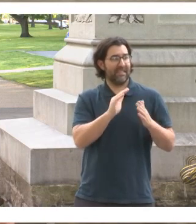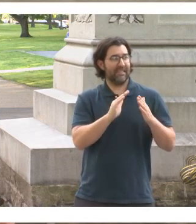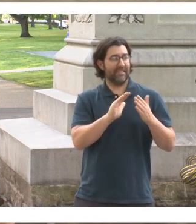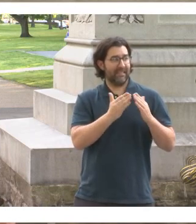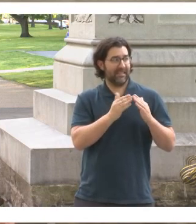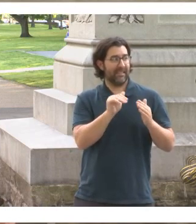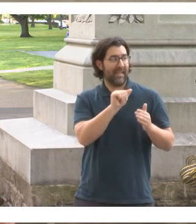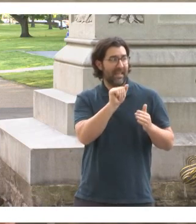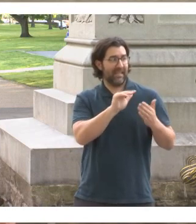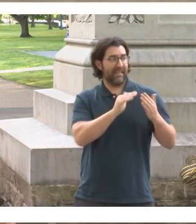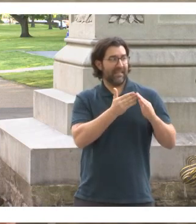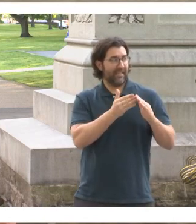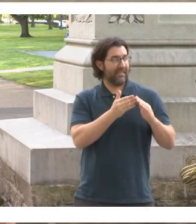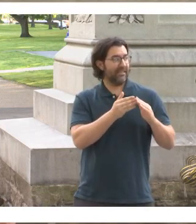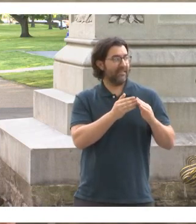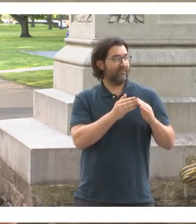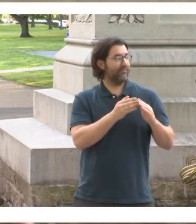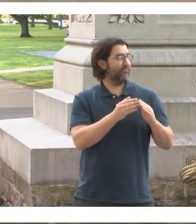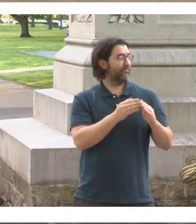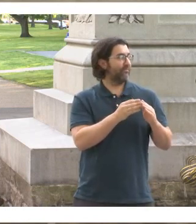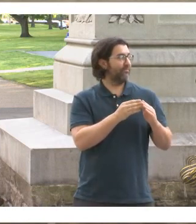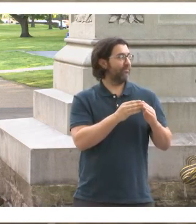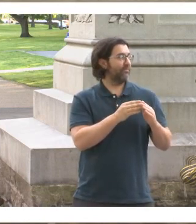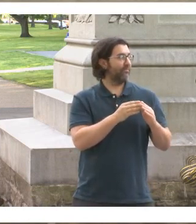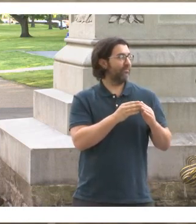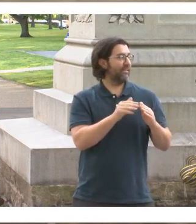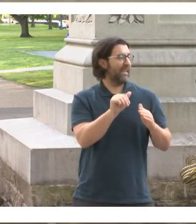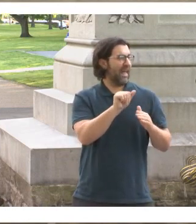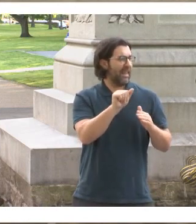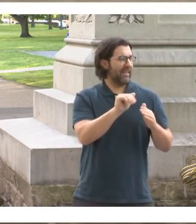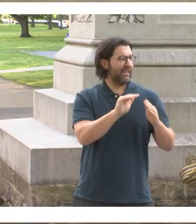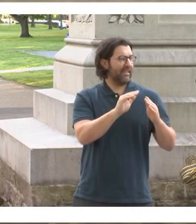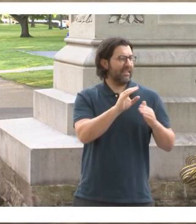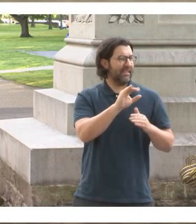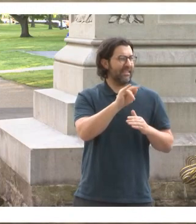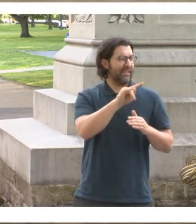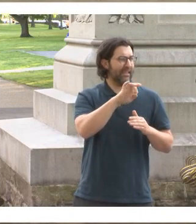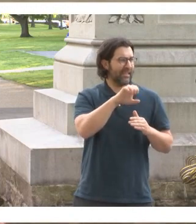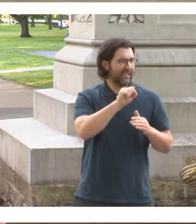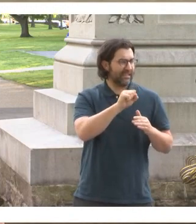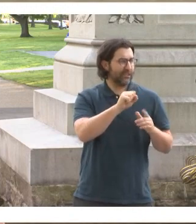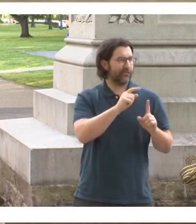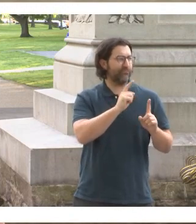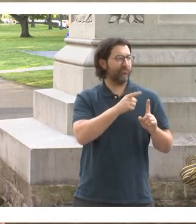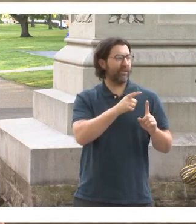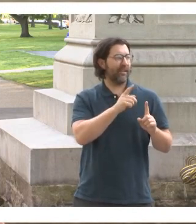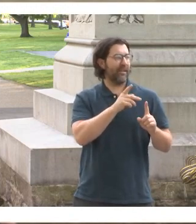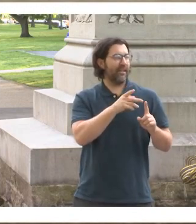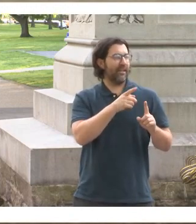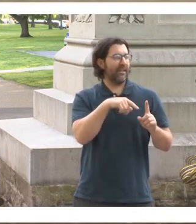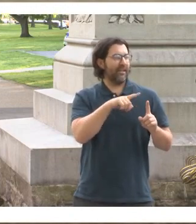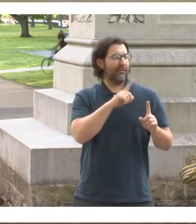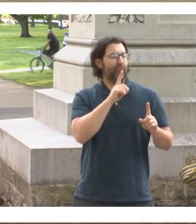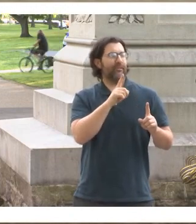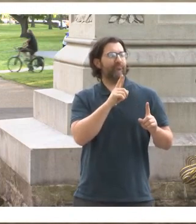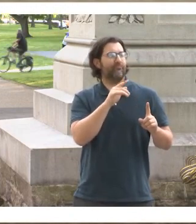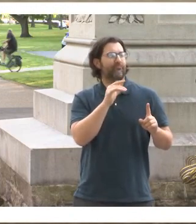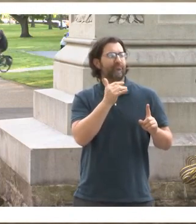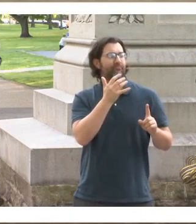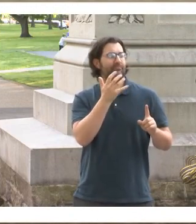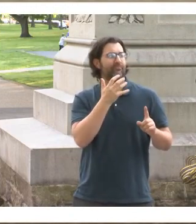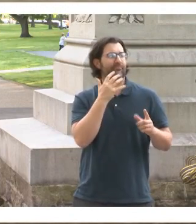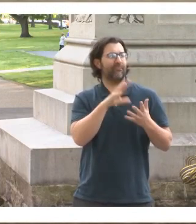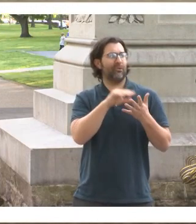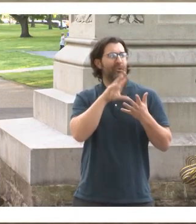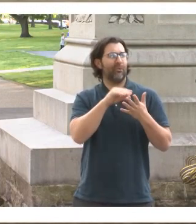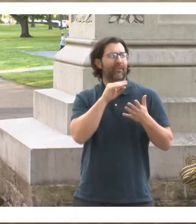It was called Allegheny Cities? Oh, so it's Allegheny Cities, right? Allegheny Cities. So it was amazing to